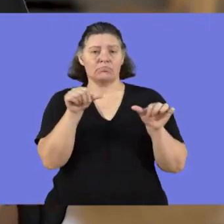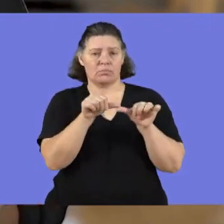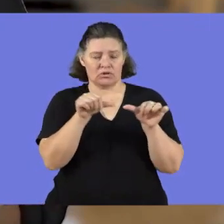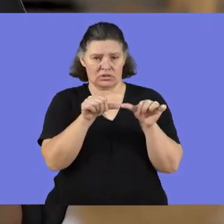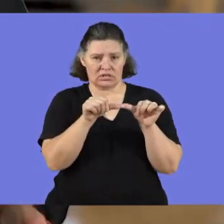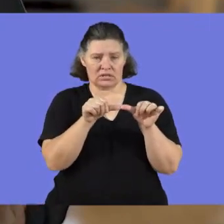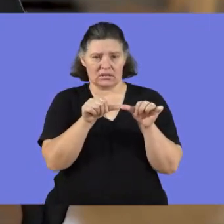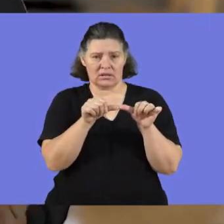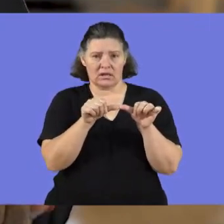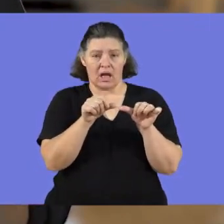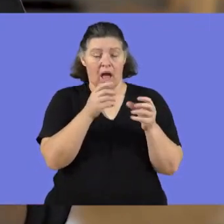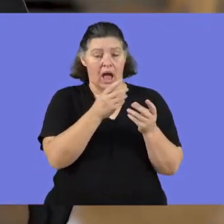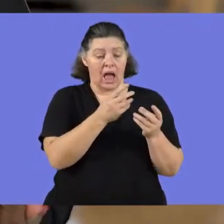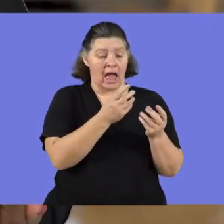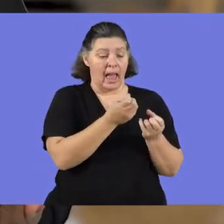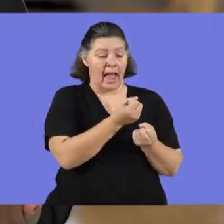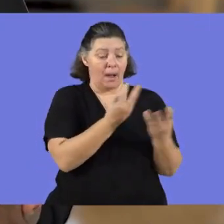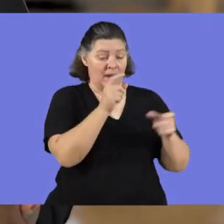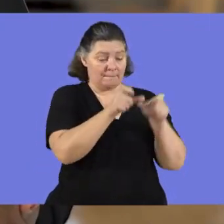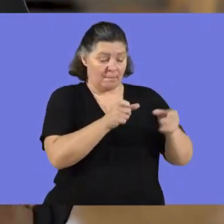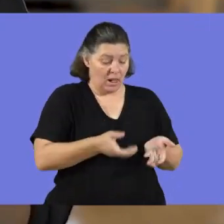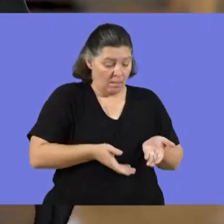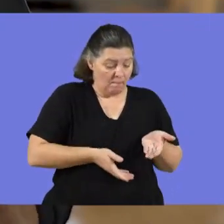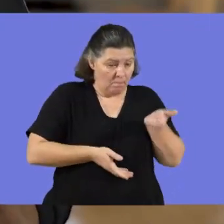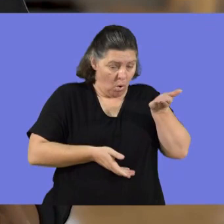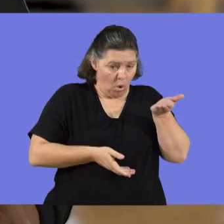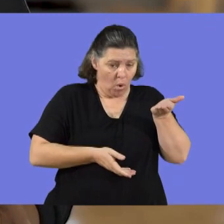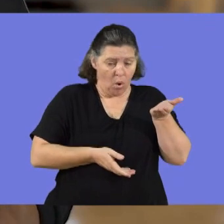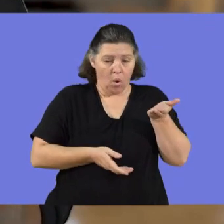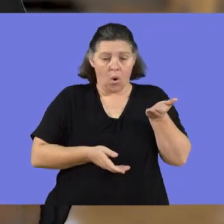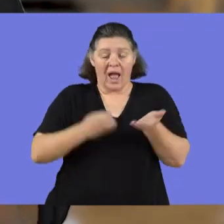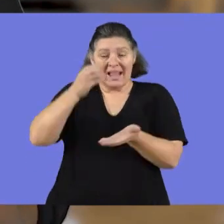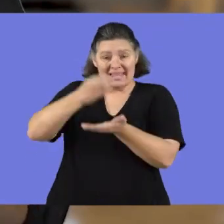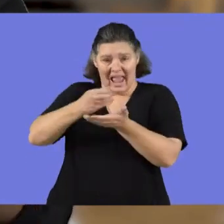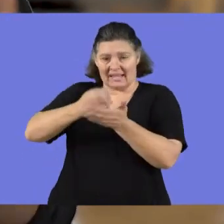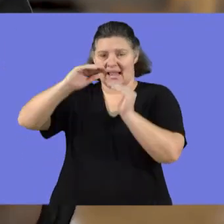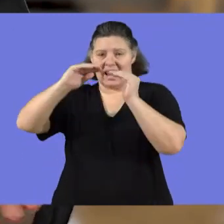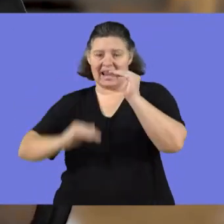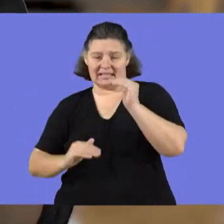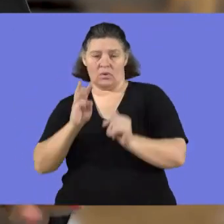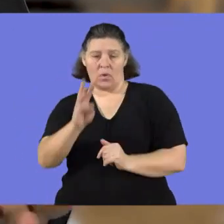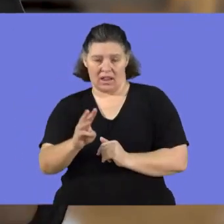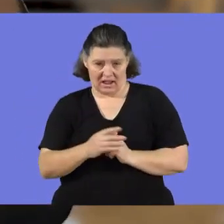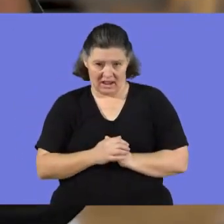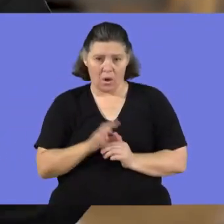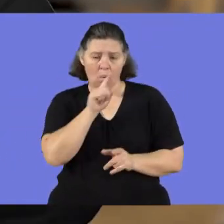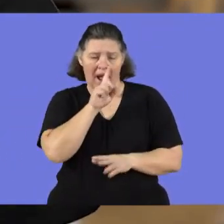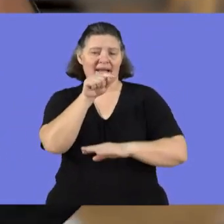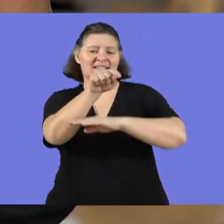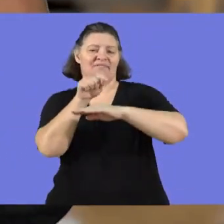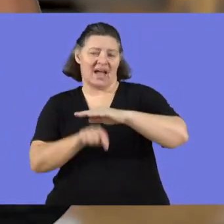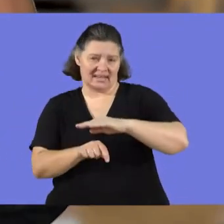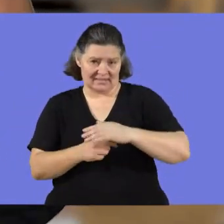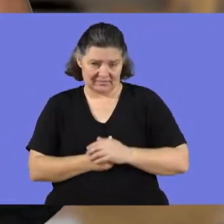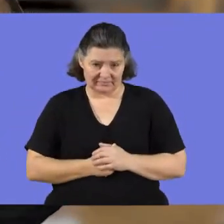proportion is inverse or it's indirect, we are dividing by the number of people, if that context